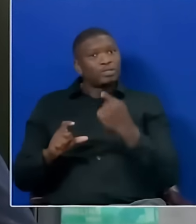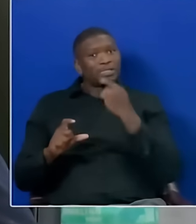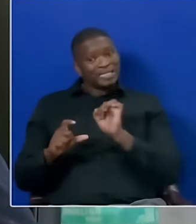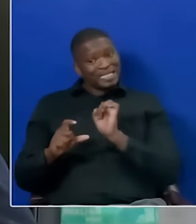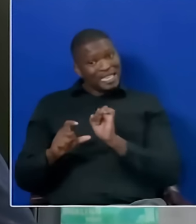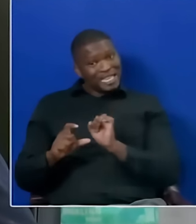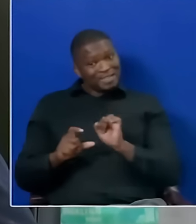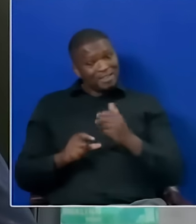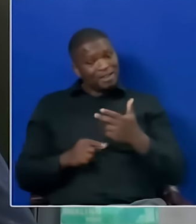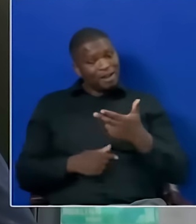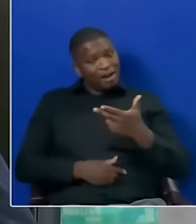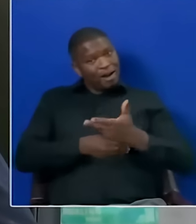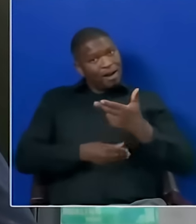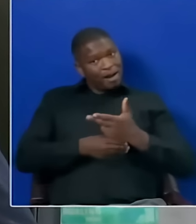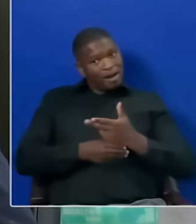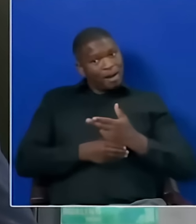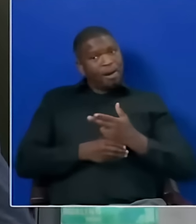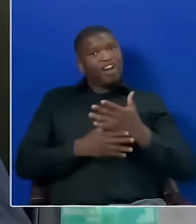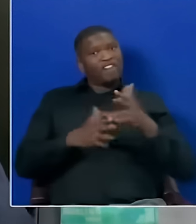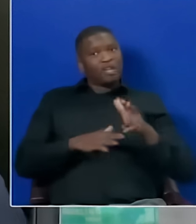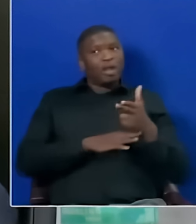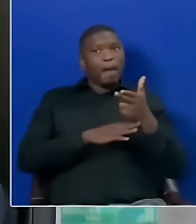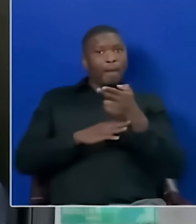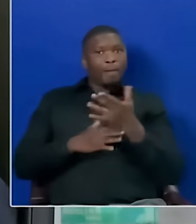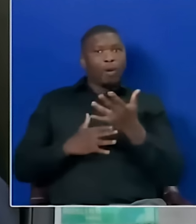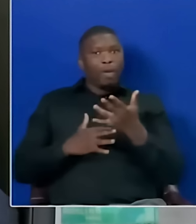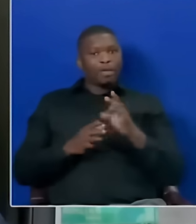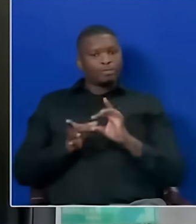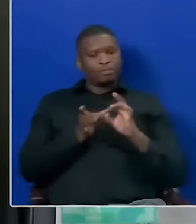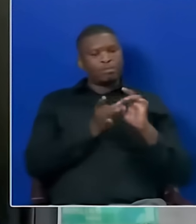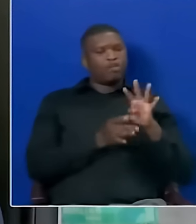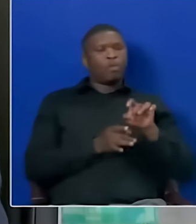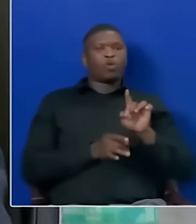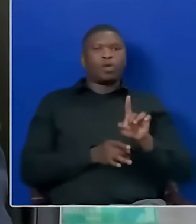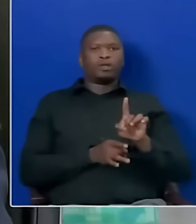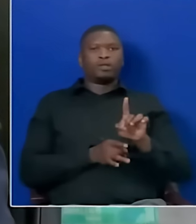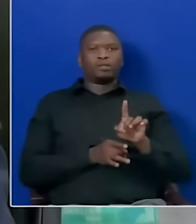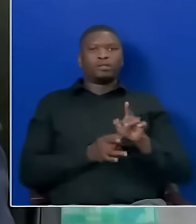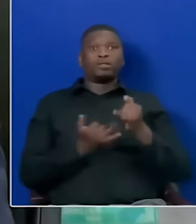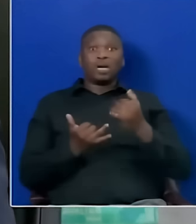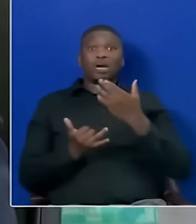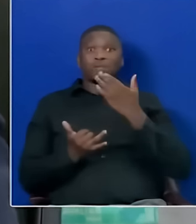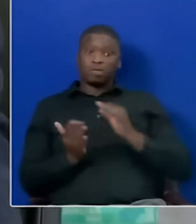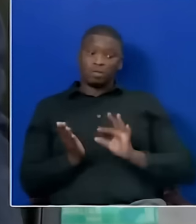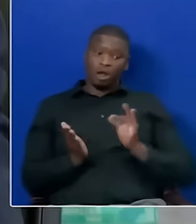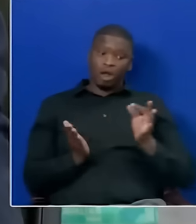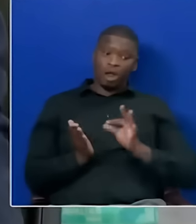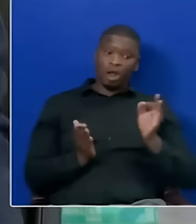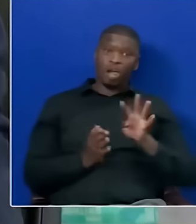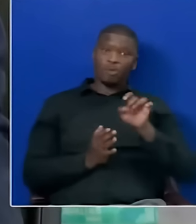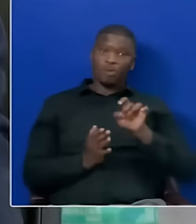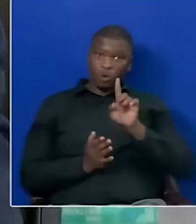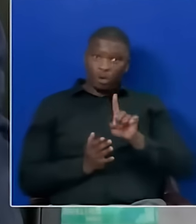3.4 were fired in the firearm mentioned in 4.1. We go to the description of the exhibit in 4.1. It says